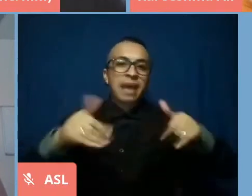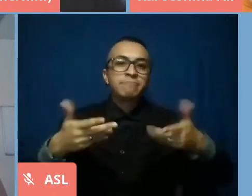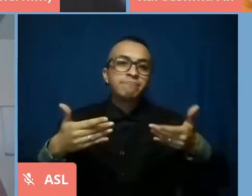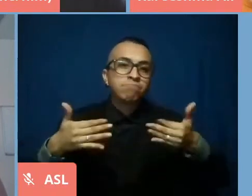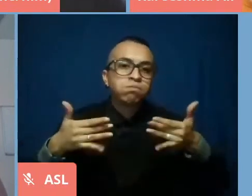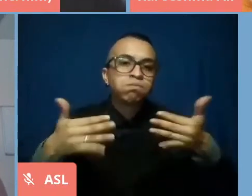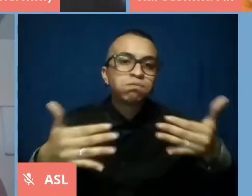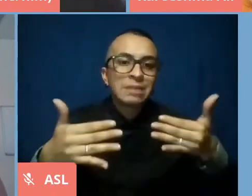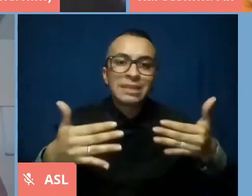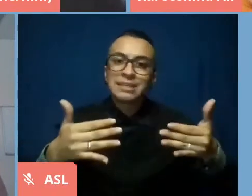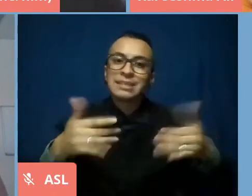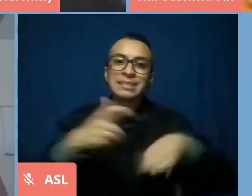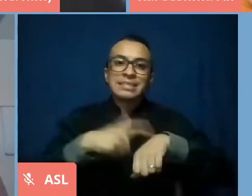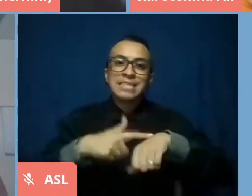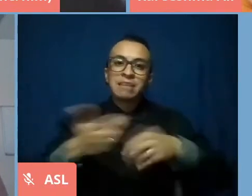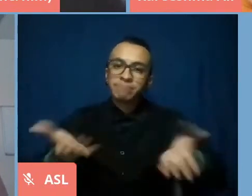issues.